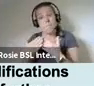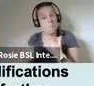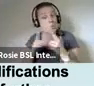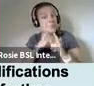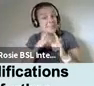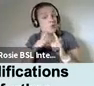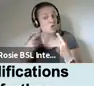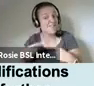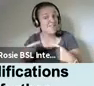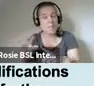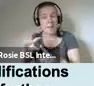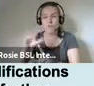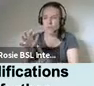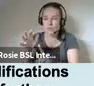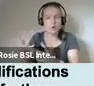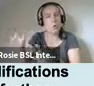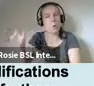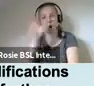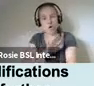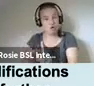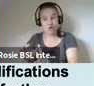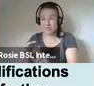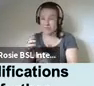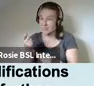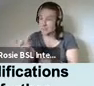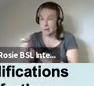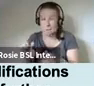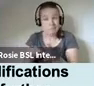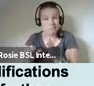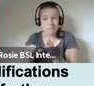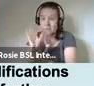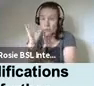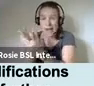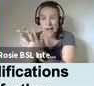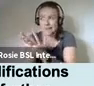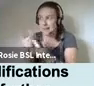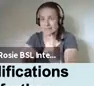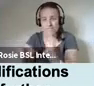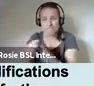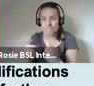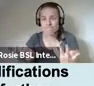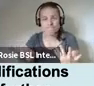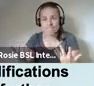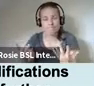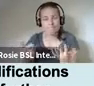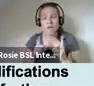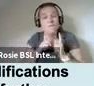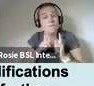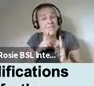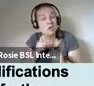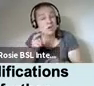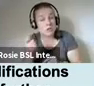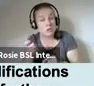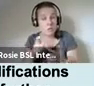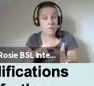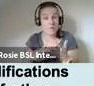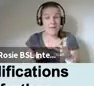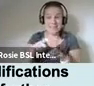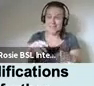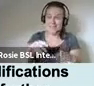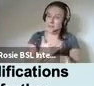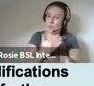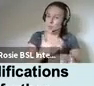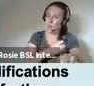the region. Some are much more difficult to be accessed, and for some teachers in the ECD